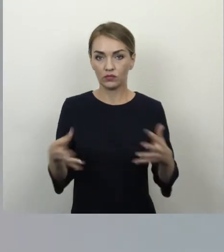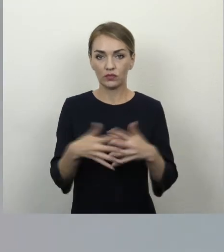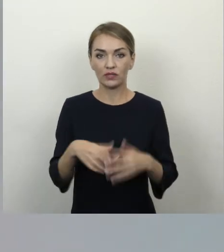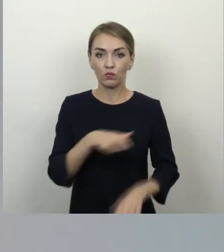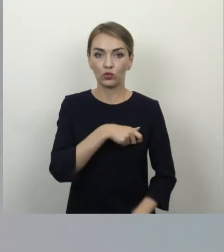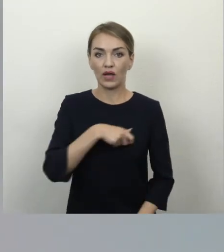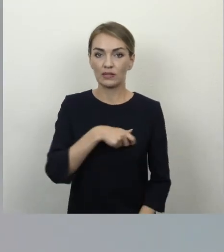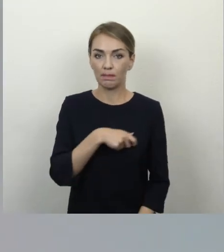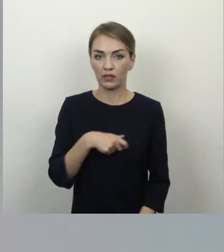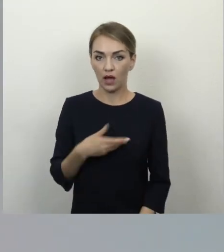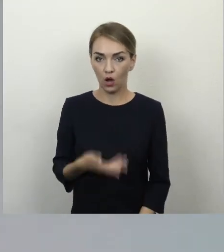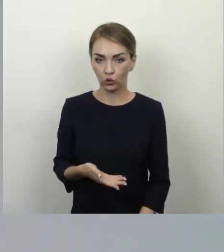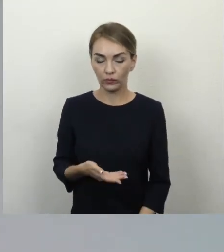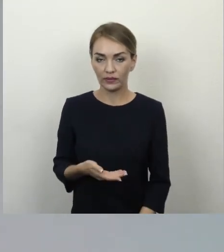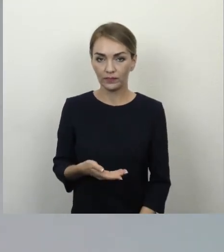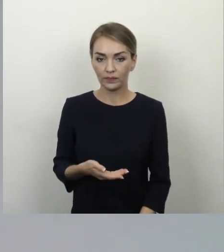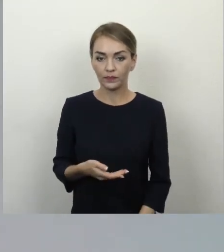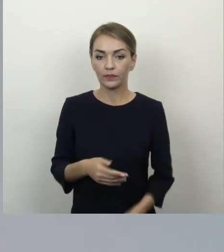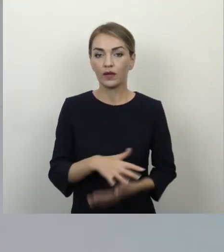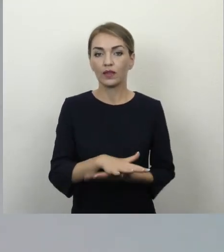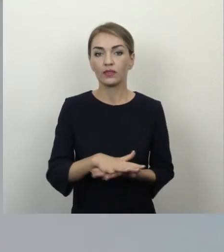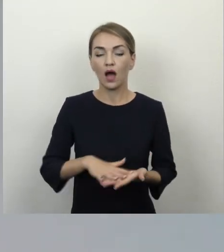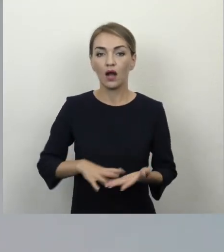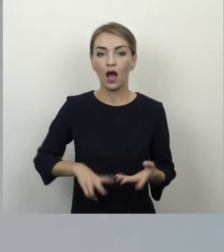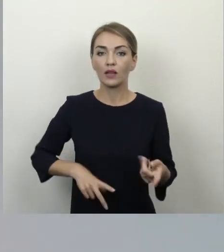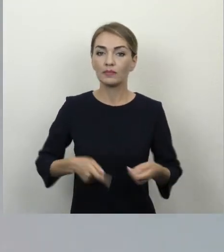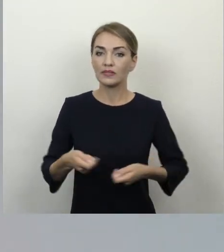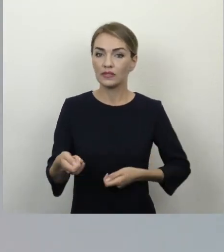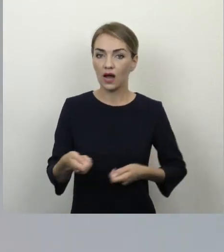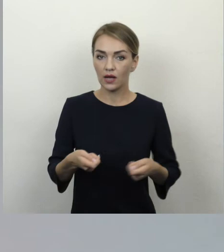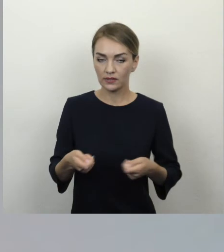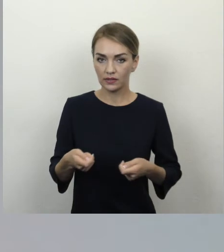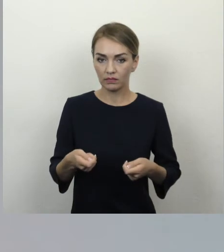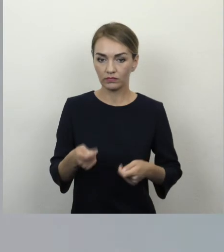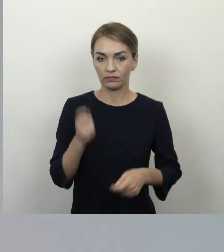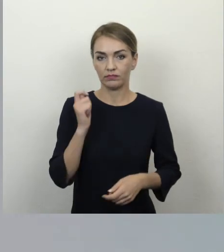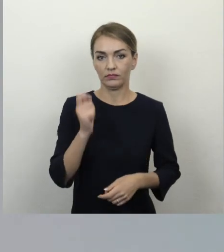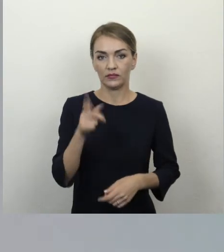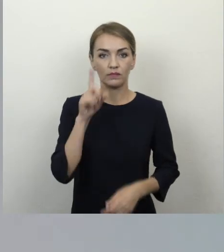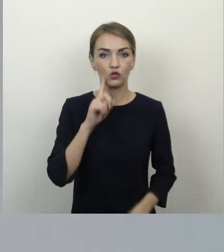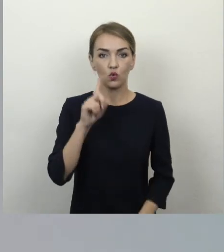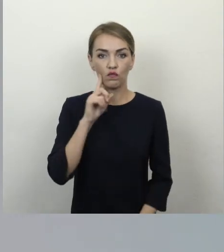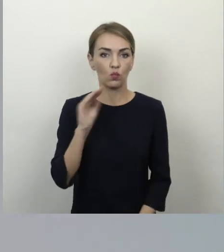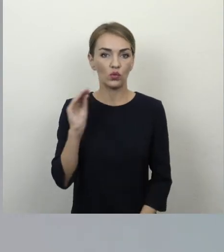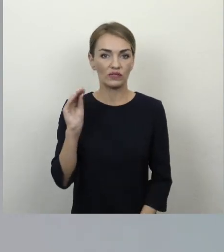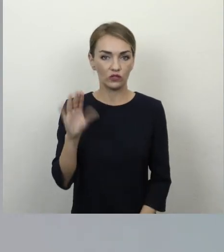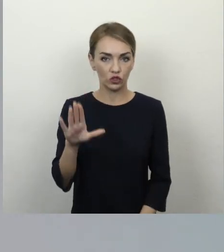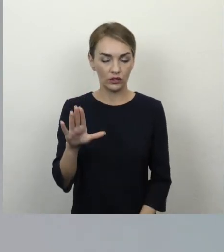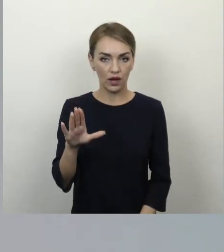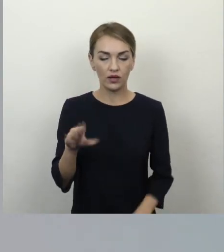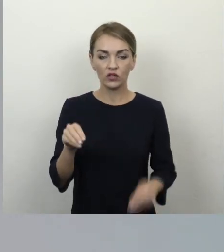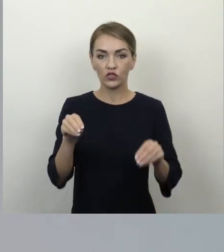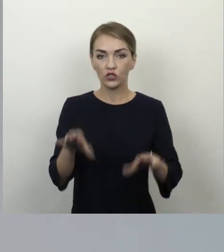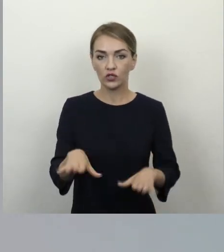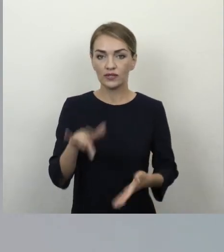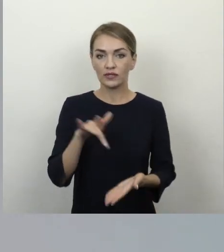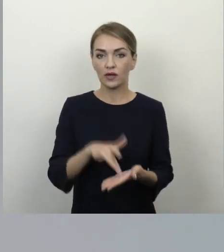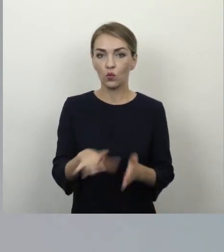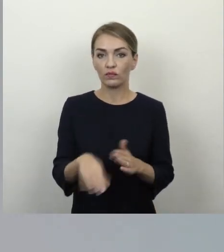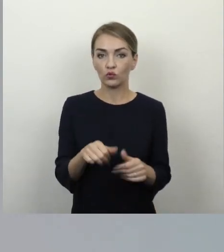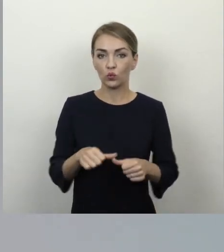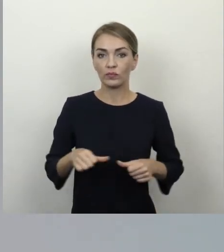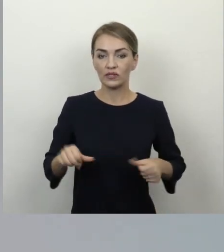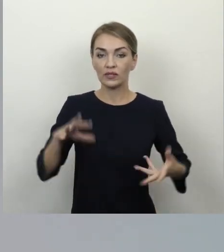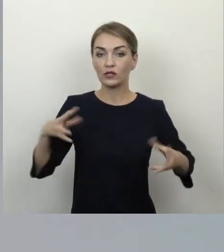that the persons can be dismissed, and next the members of parliament